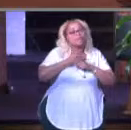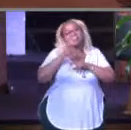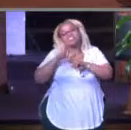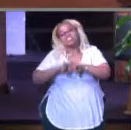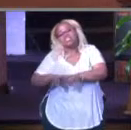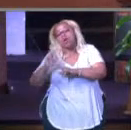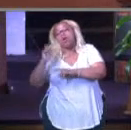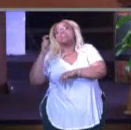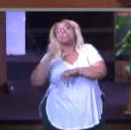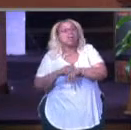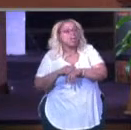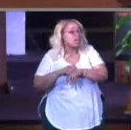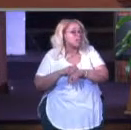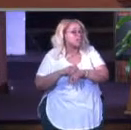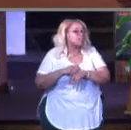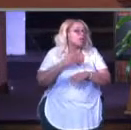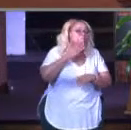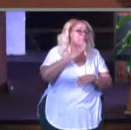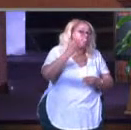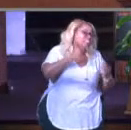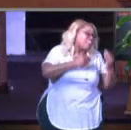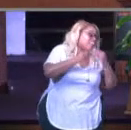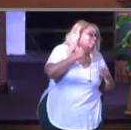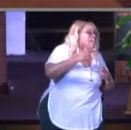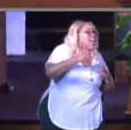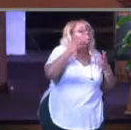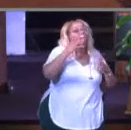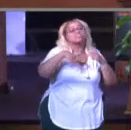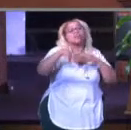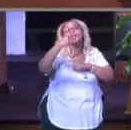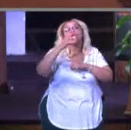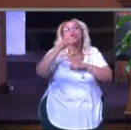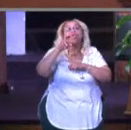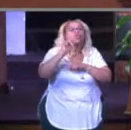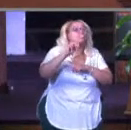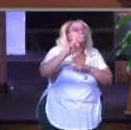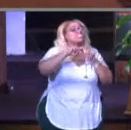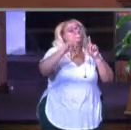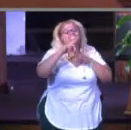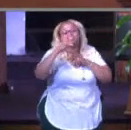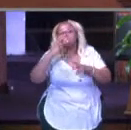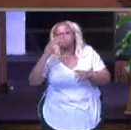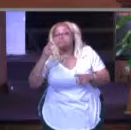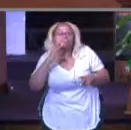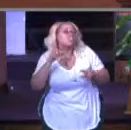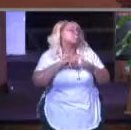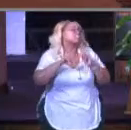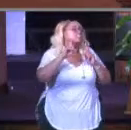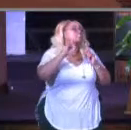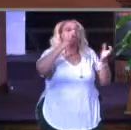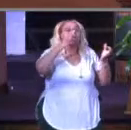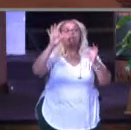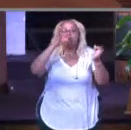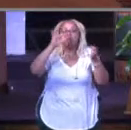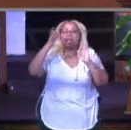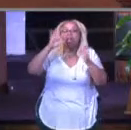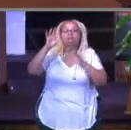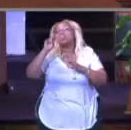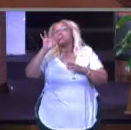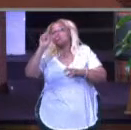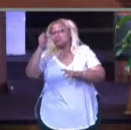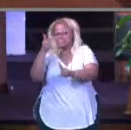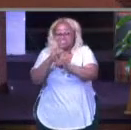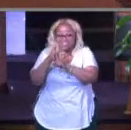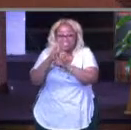you sit down all the time. Bad diet, lots of pollution, all kinds of smoke, all kinds of distraction. The news